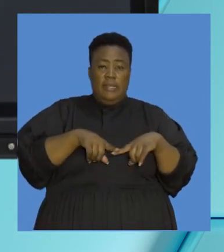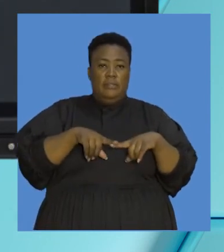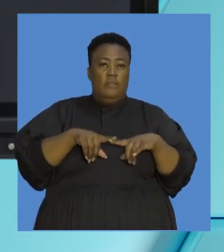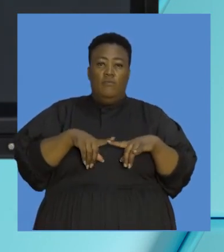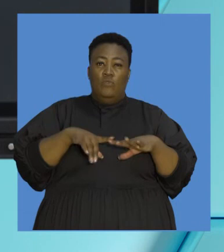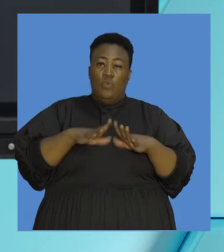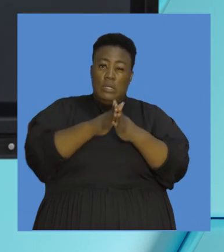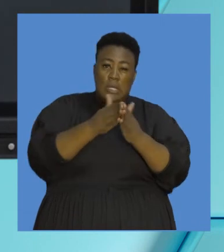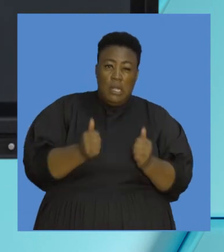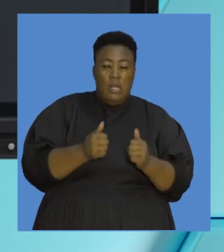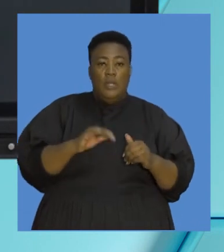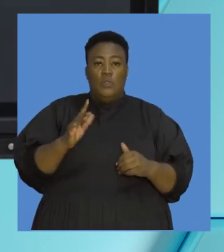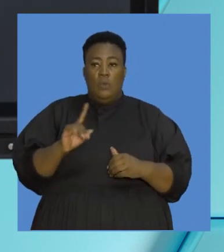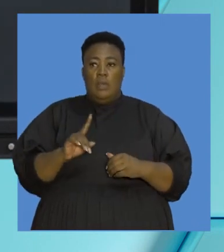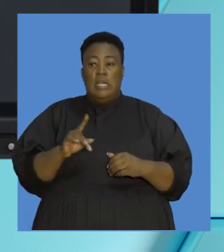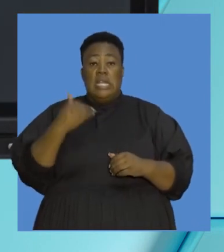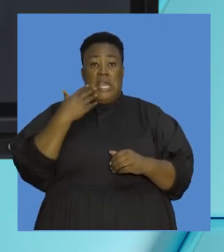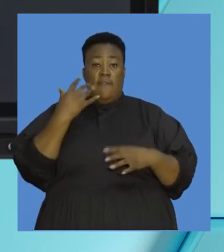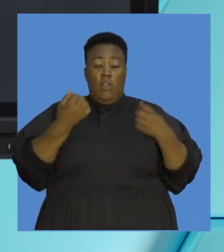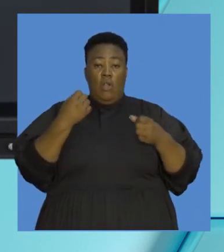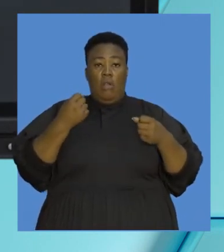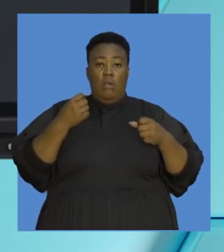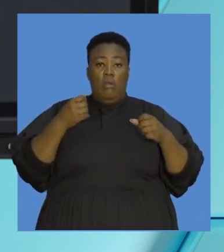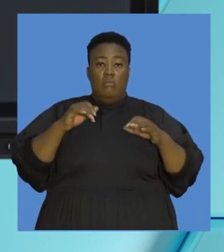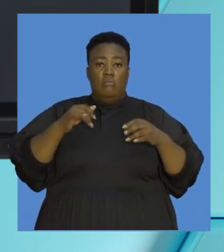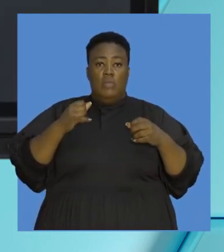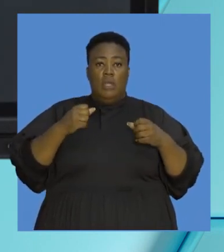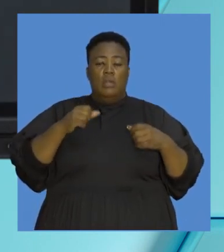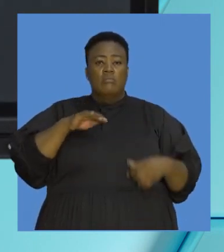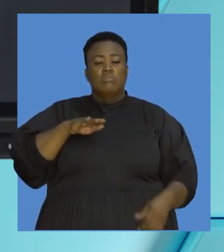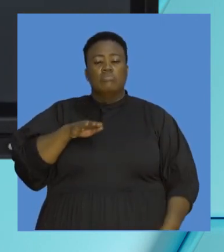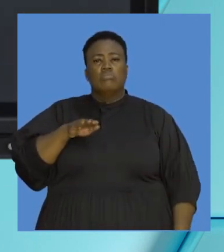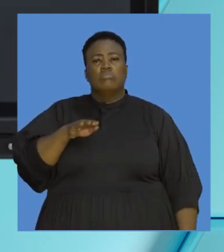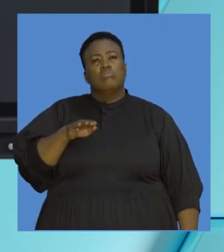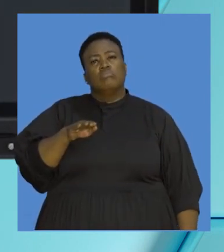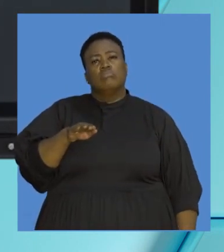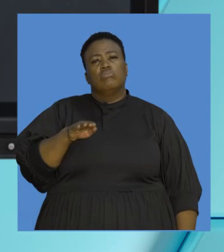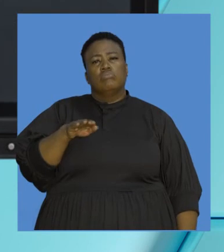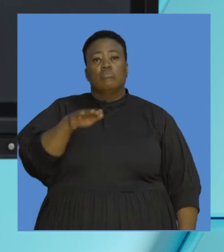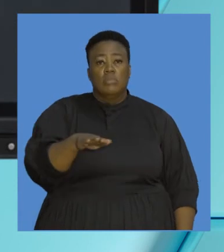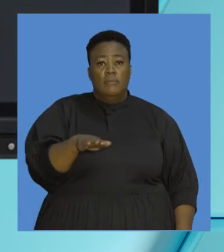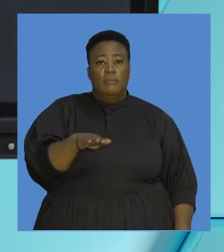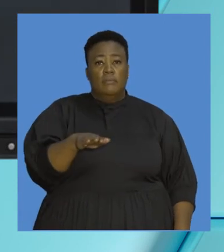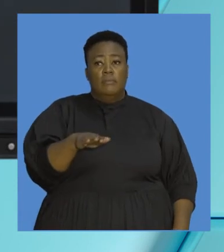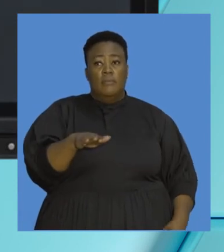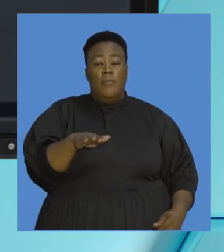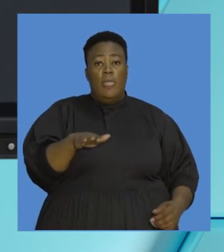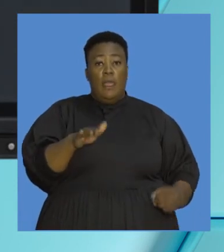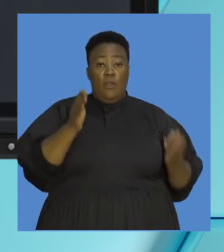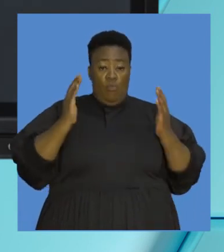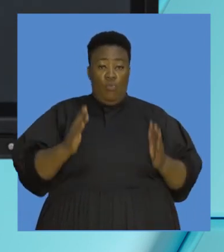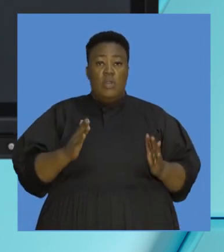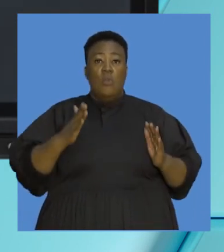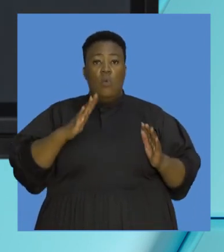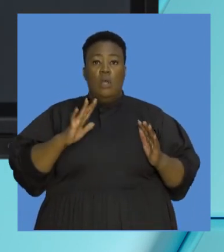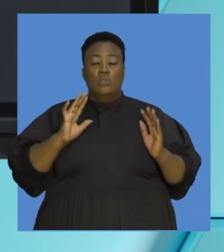whether you're accelerating. When the car stops suddenly, your body will want